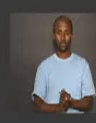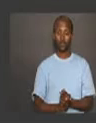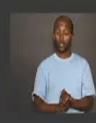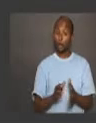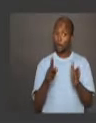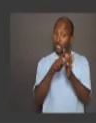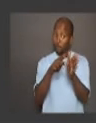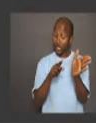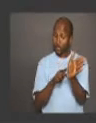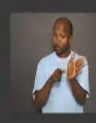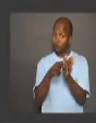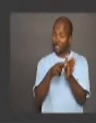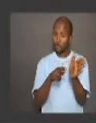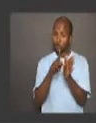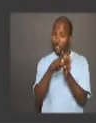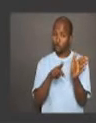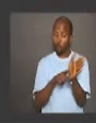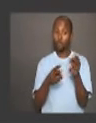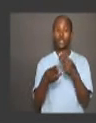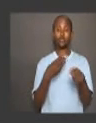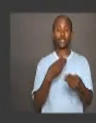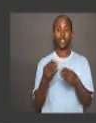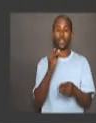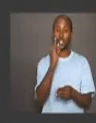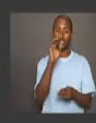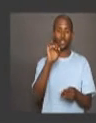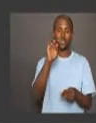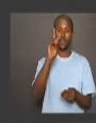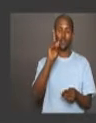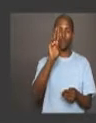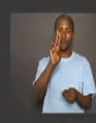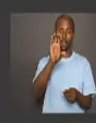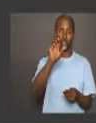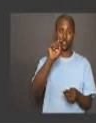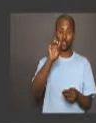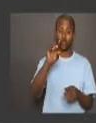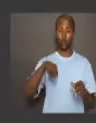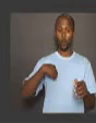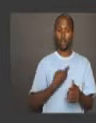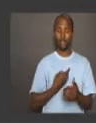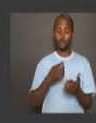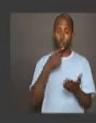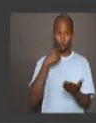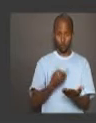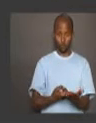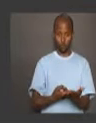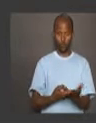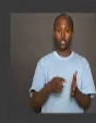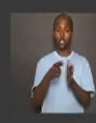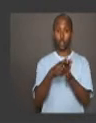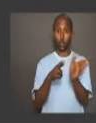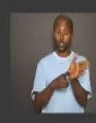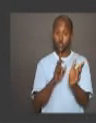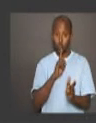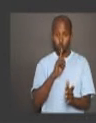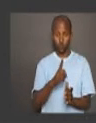By the principle of mathematical induction, we have proved that the rule